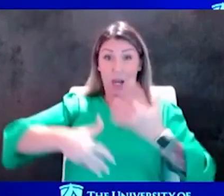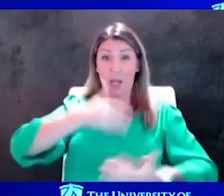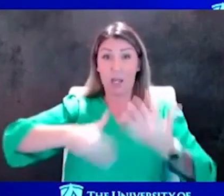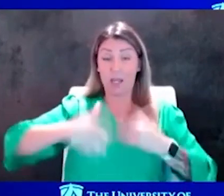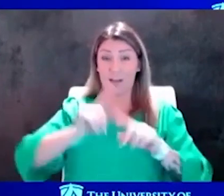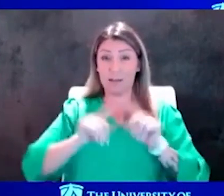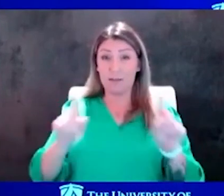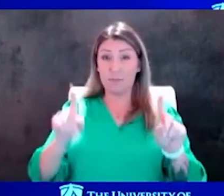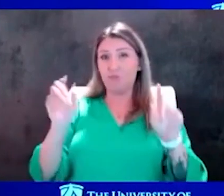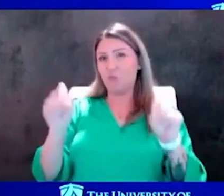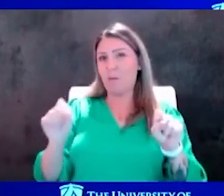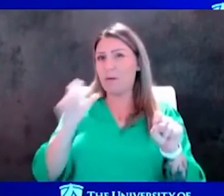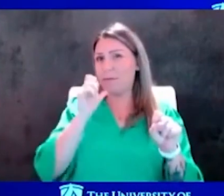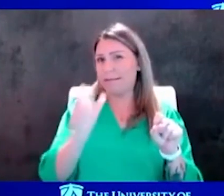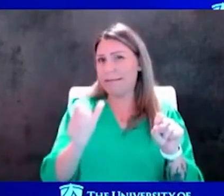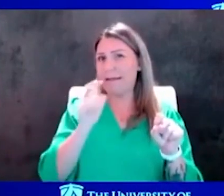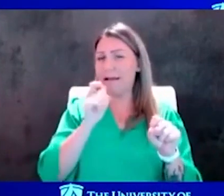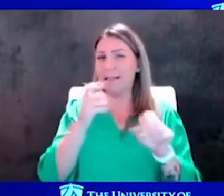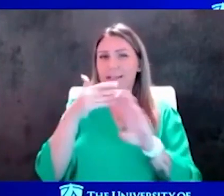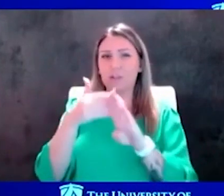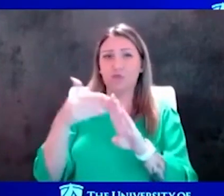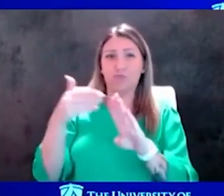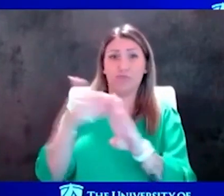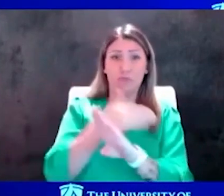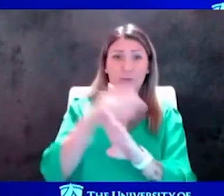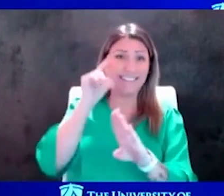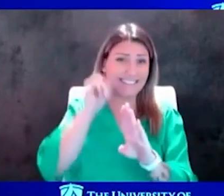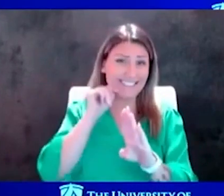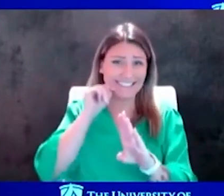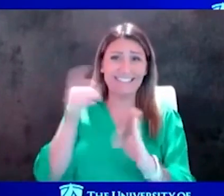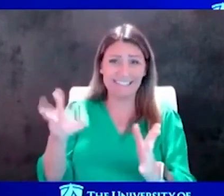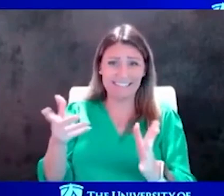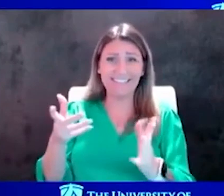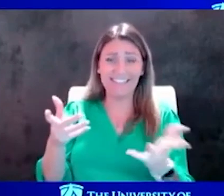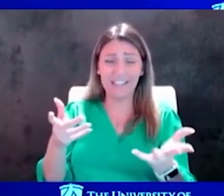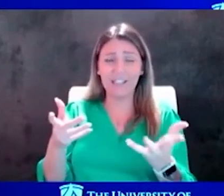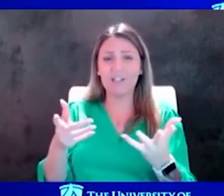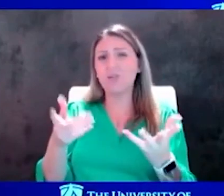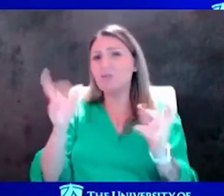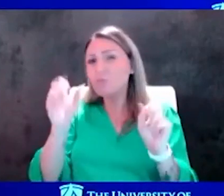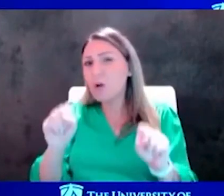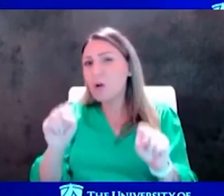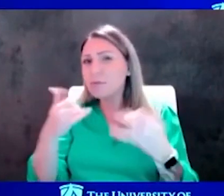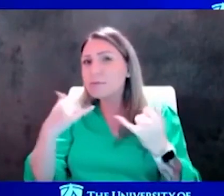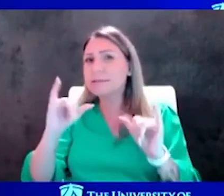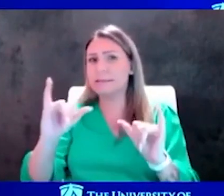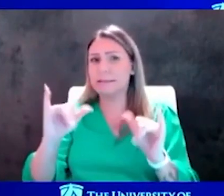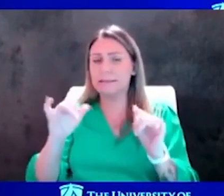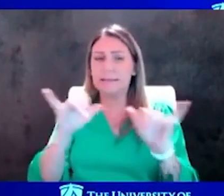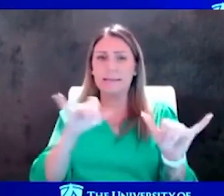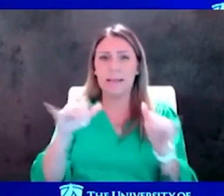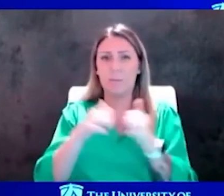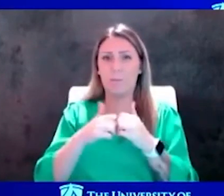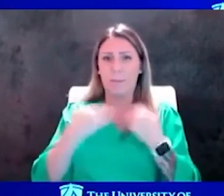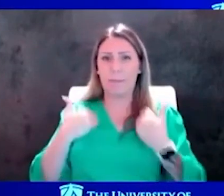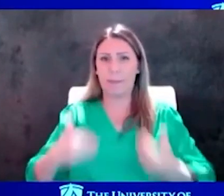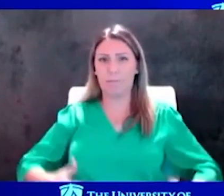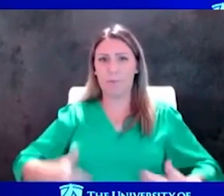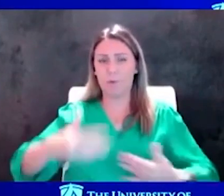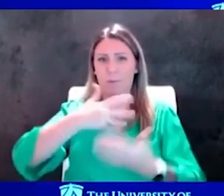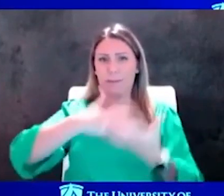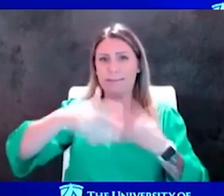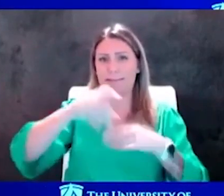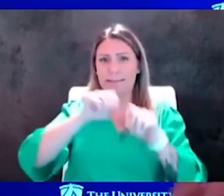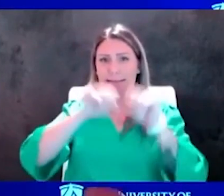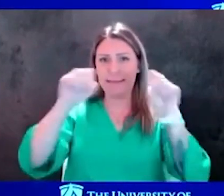that's prepubescent, pre-adolescent. So I think you're probably still there with the immune system. It's probably the same whether you're 11 or you just turned